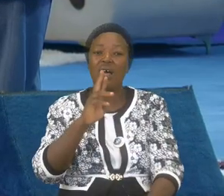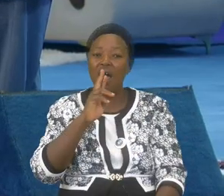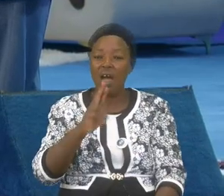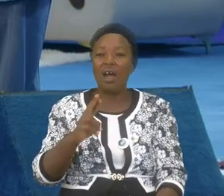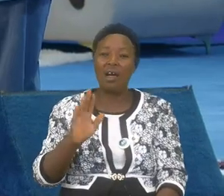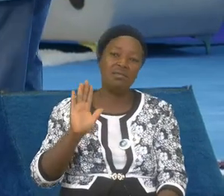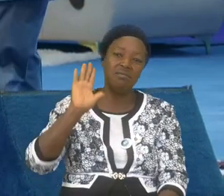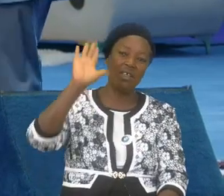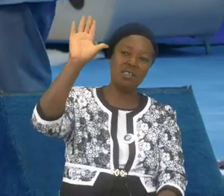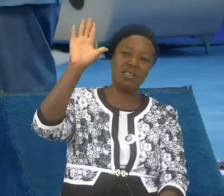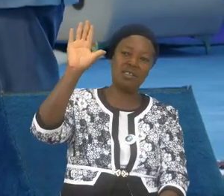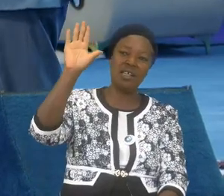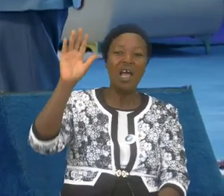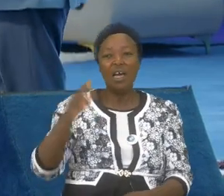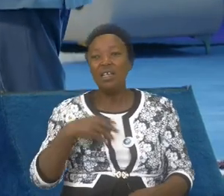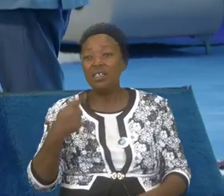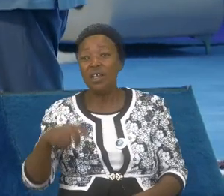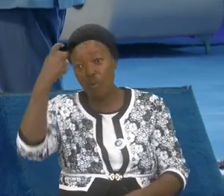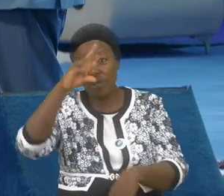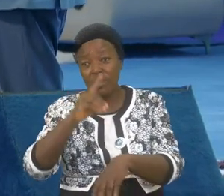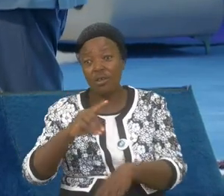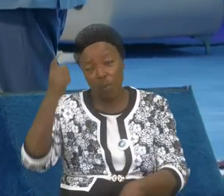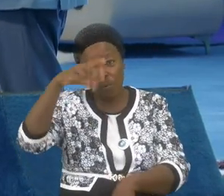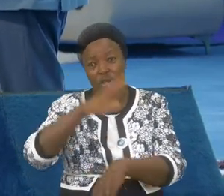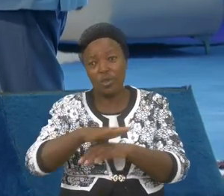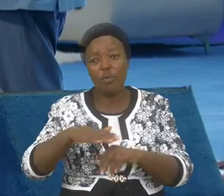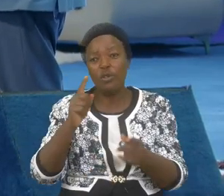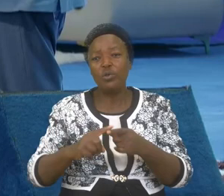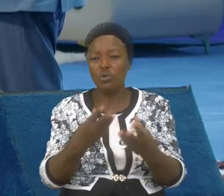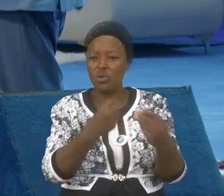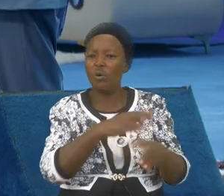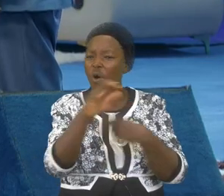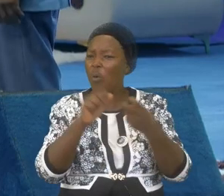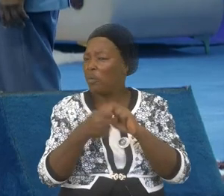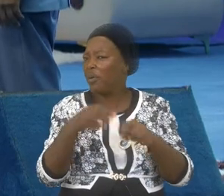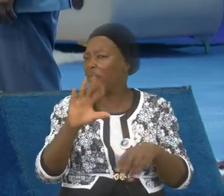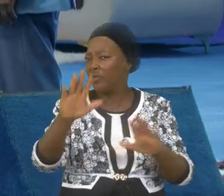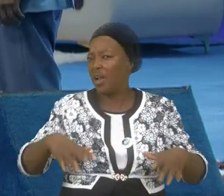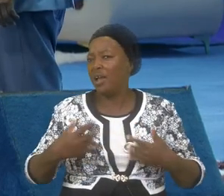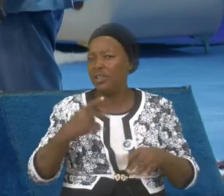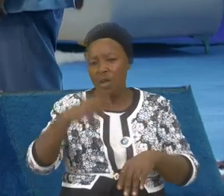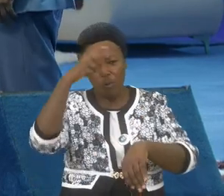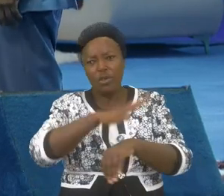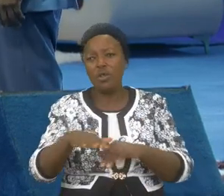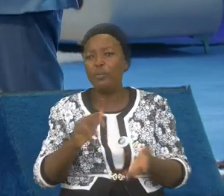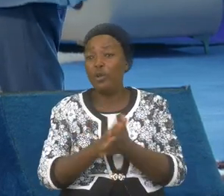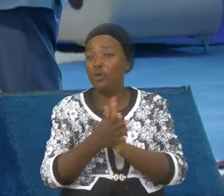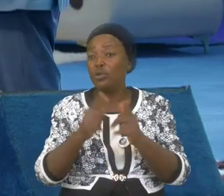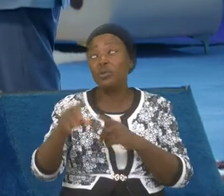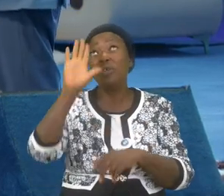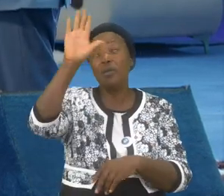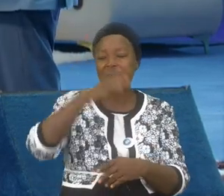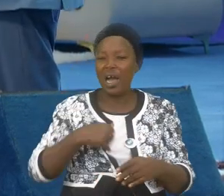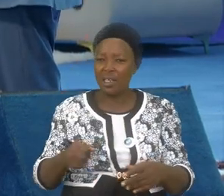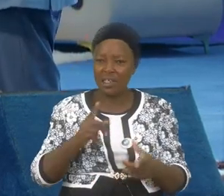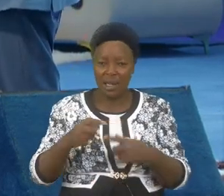the wisdom belongs to Him, and might, the power in heaven, the power on earth,